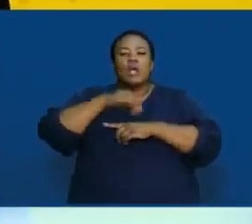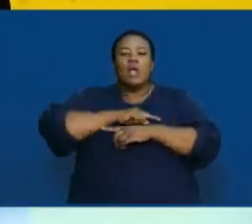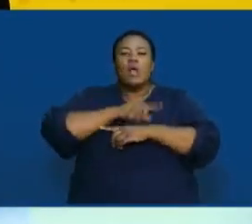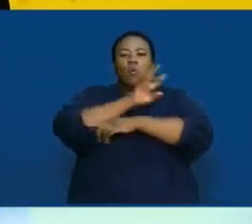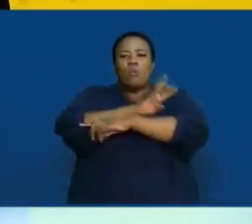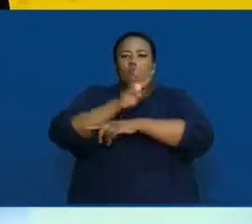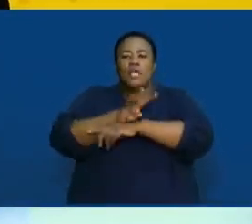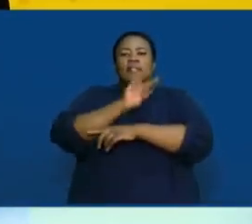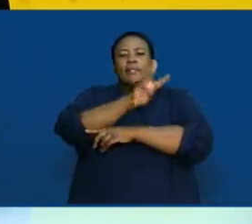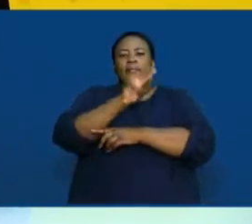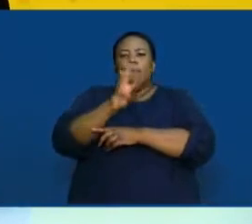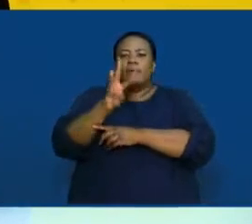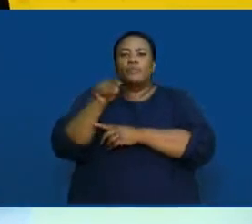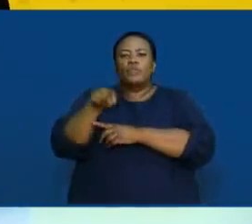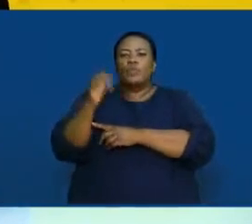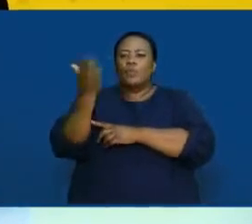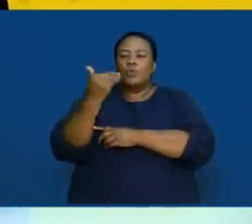on